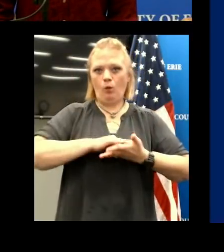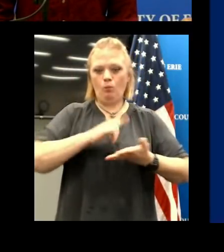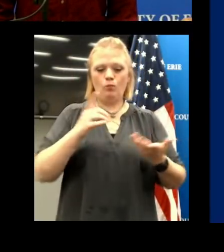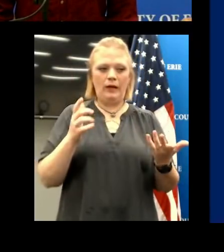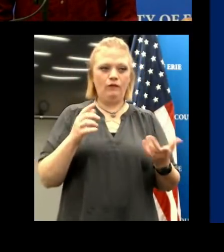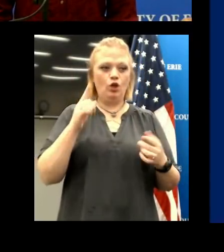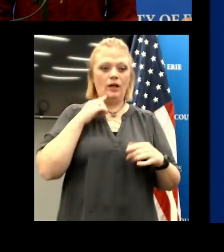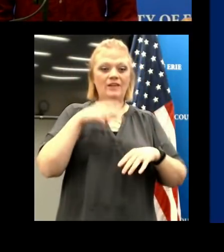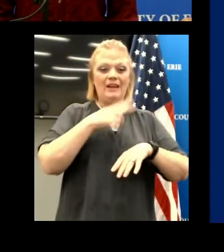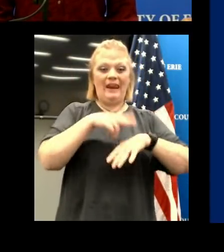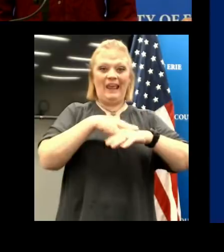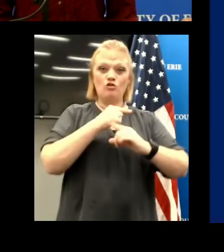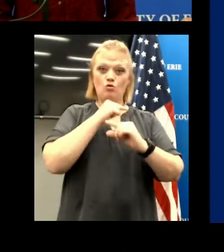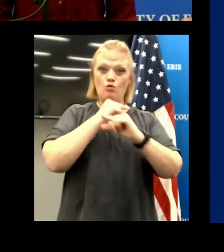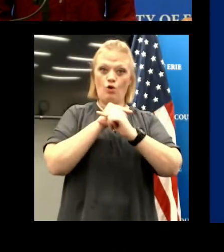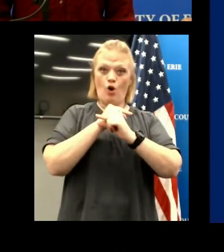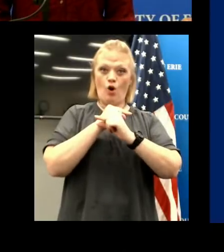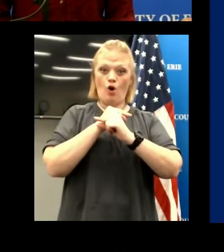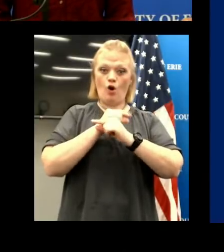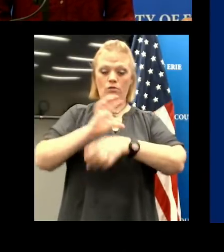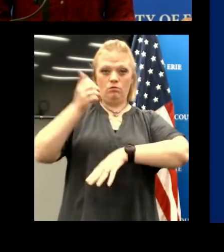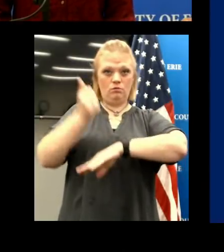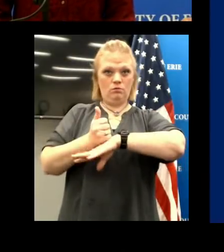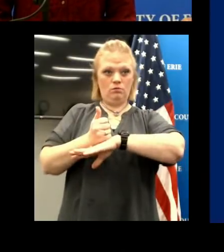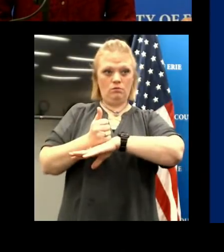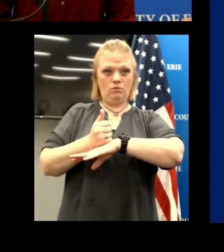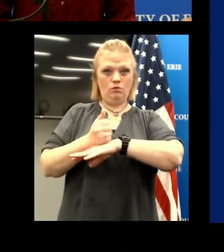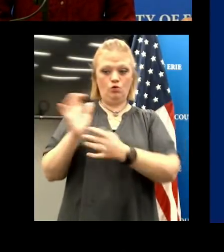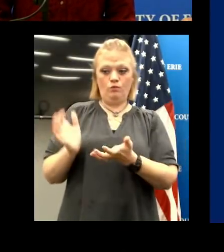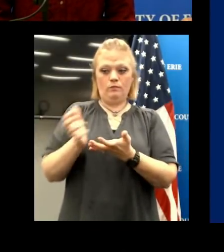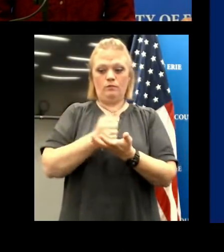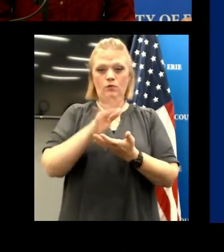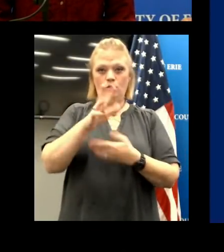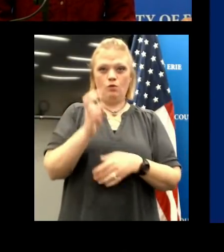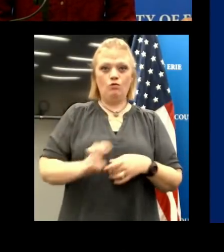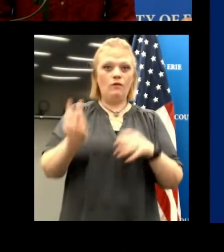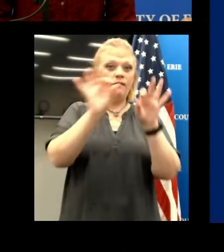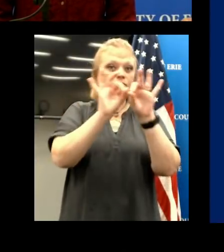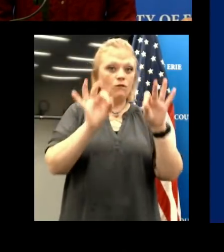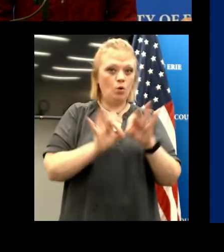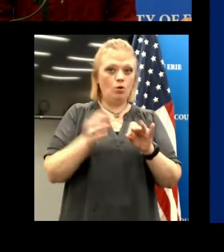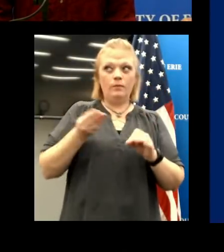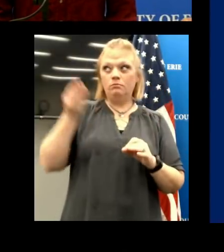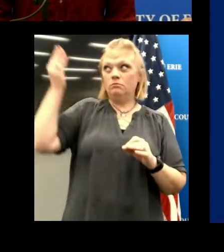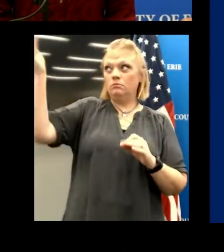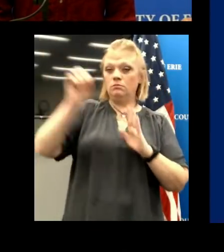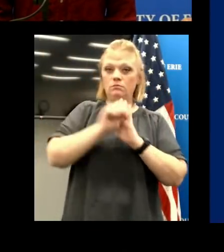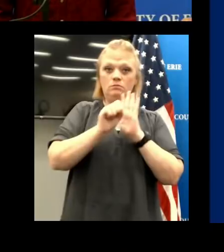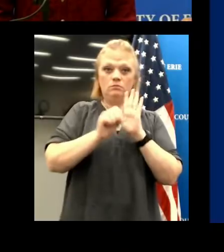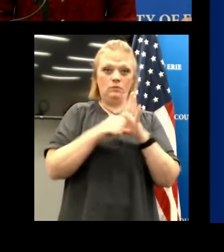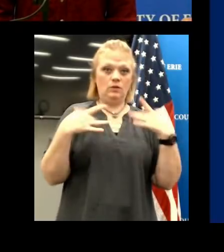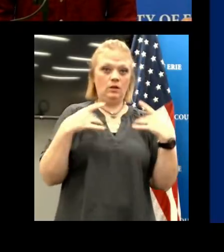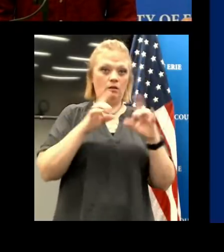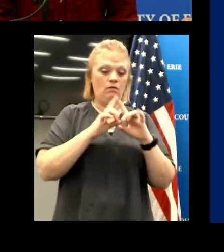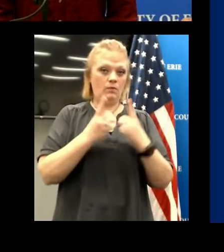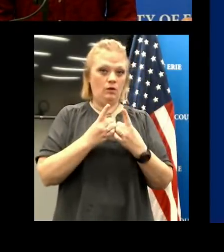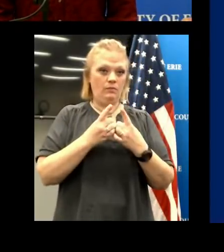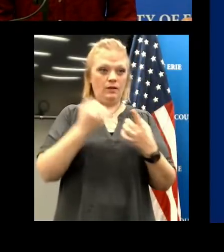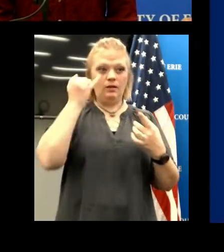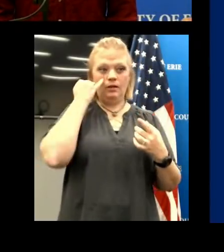Guard stationed to collect your travel forms, and those will be given to the state health department to follow. If you